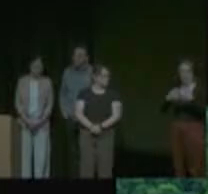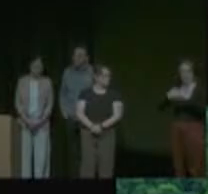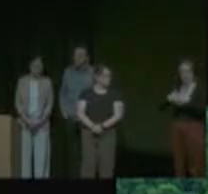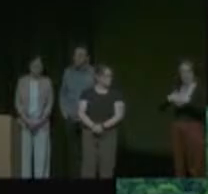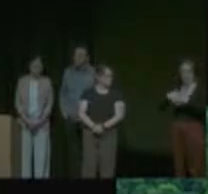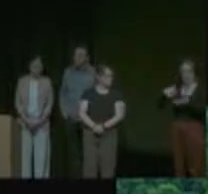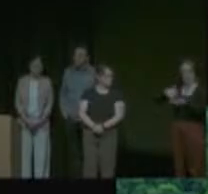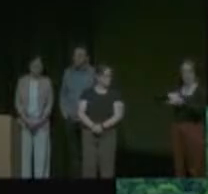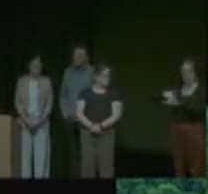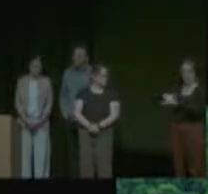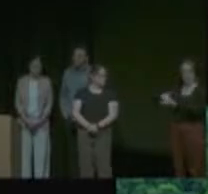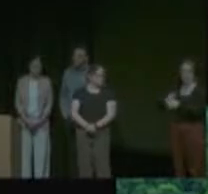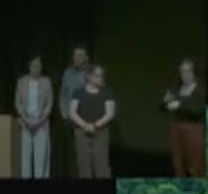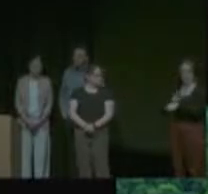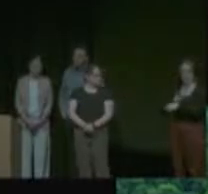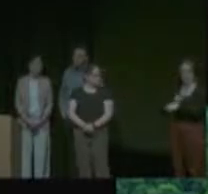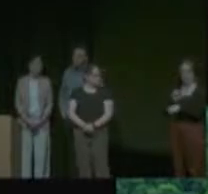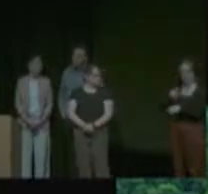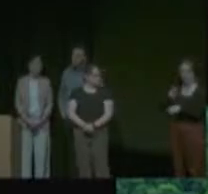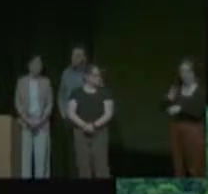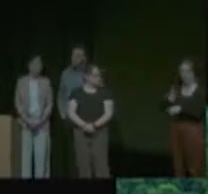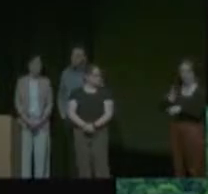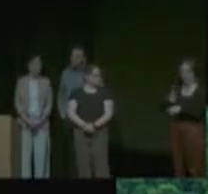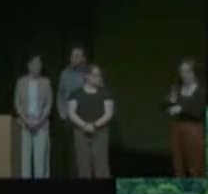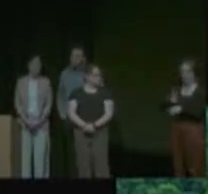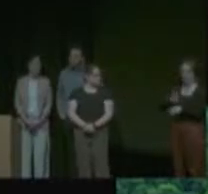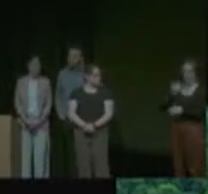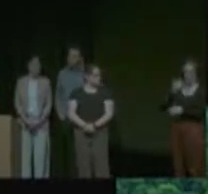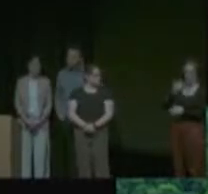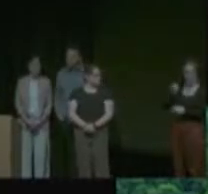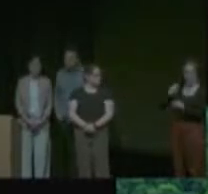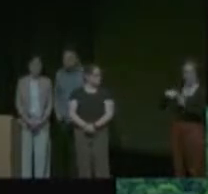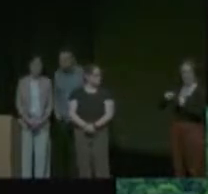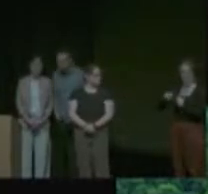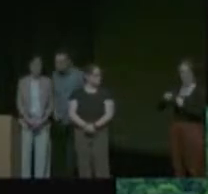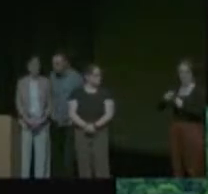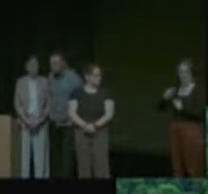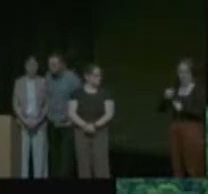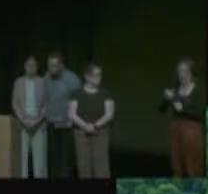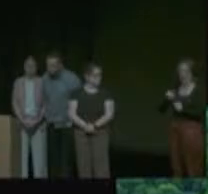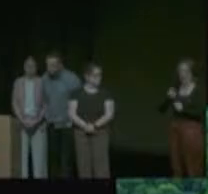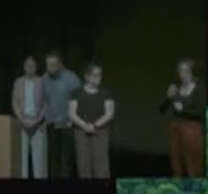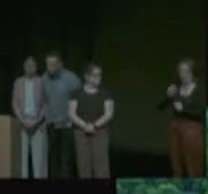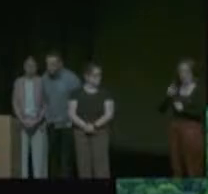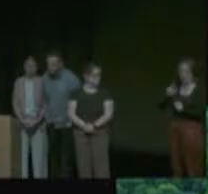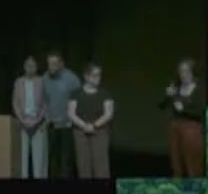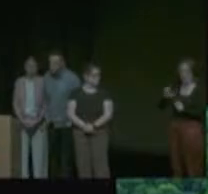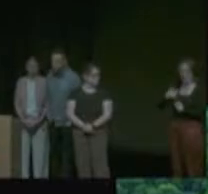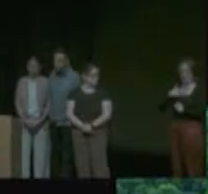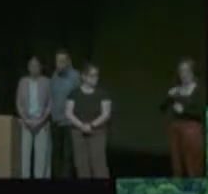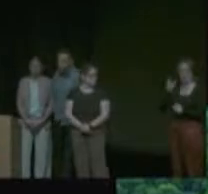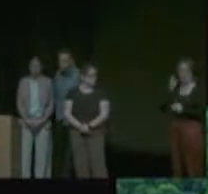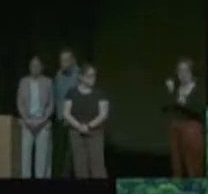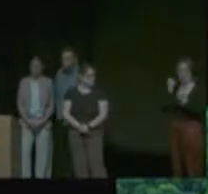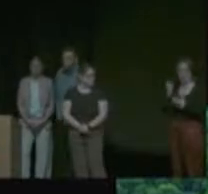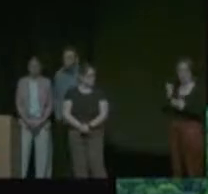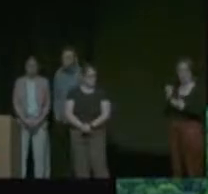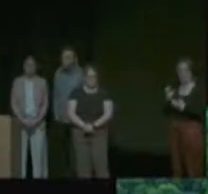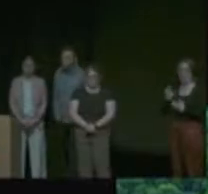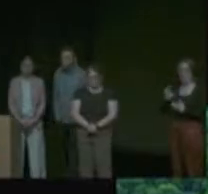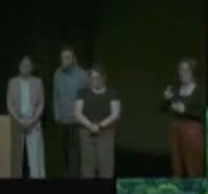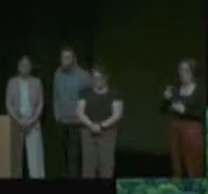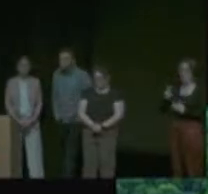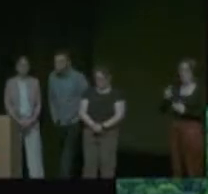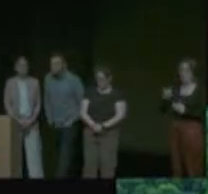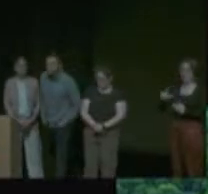dredging using the claw arm instead of doing like a hydraulic type dredge. I've heard a lot of civil engineering projects doing essentially